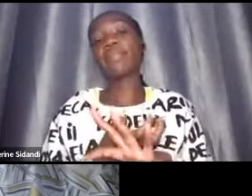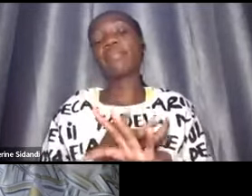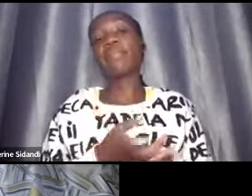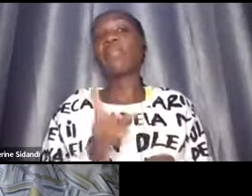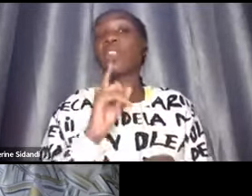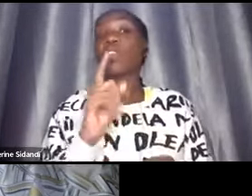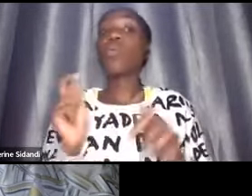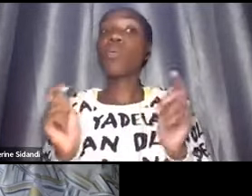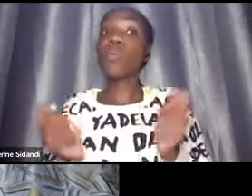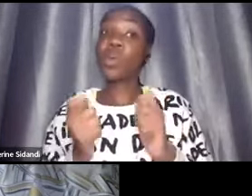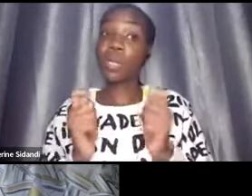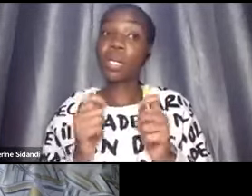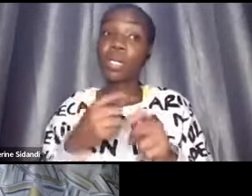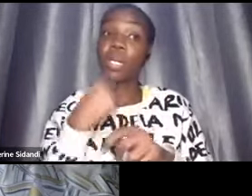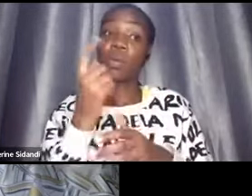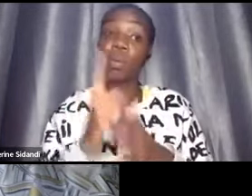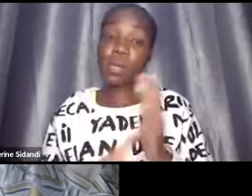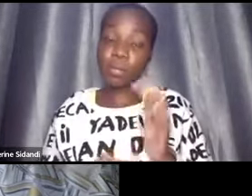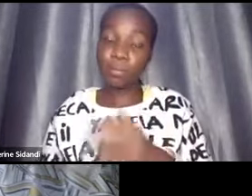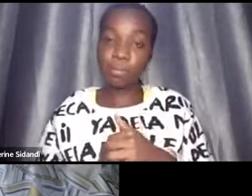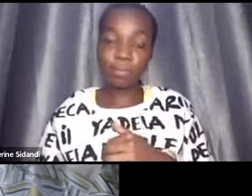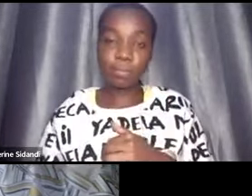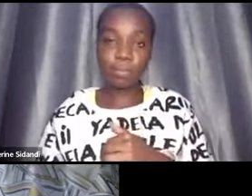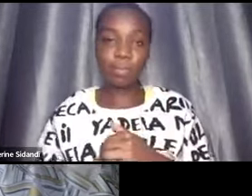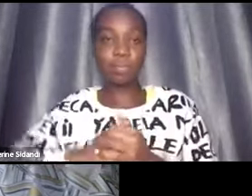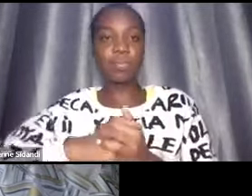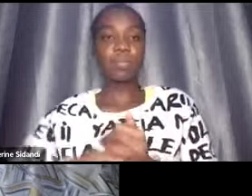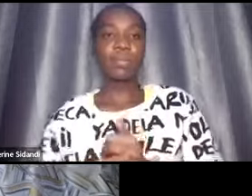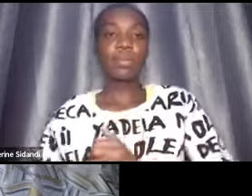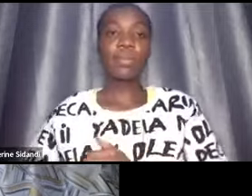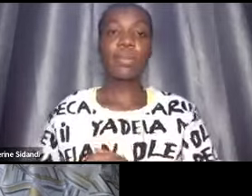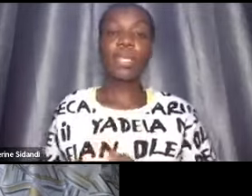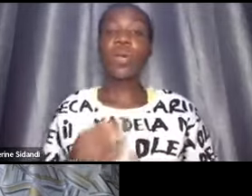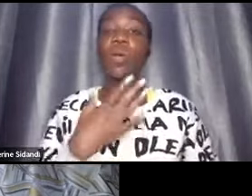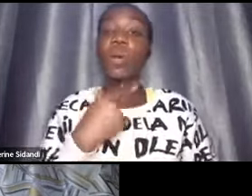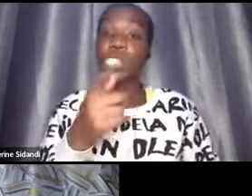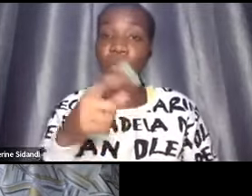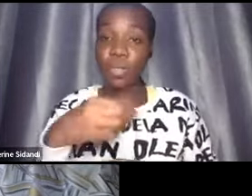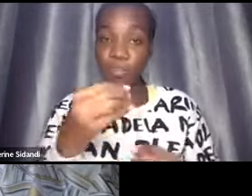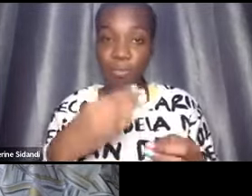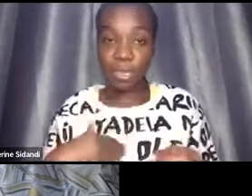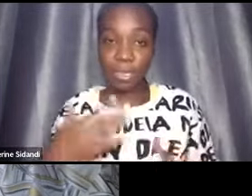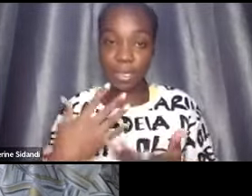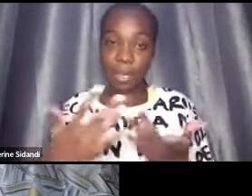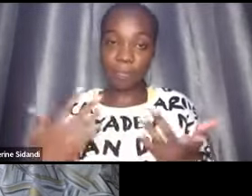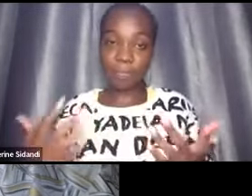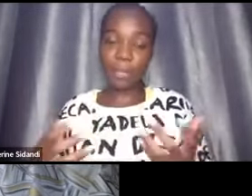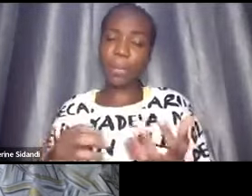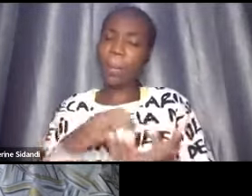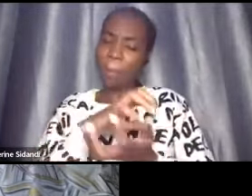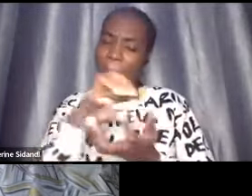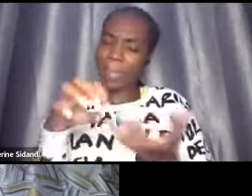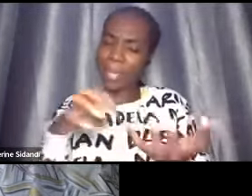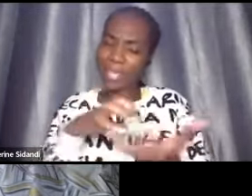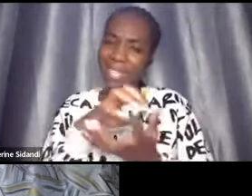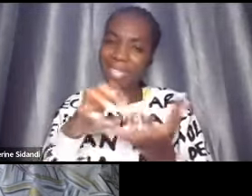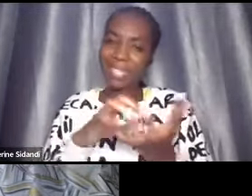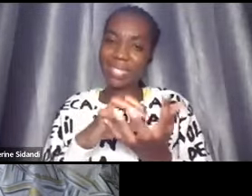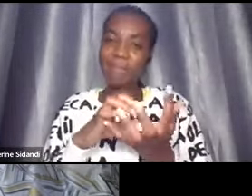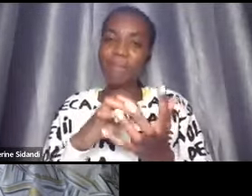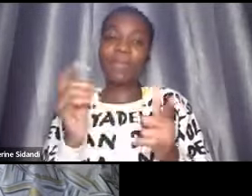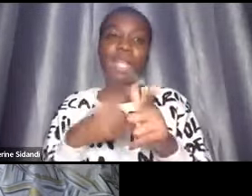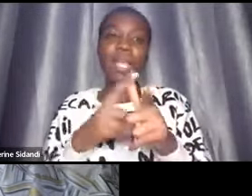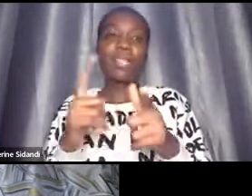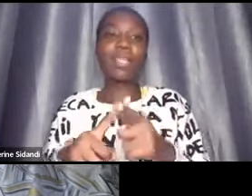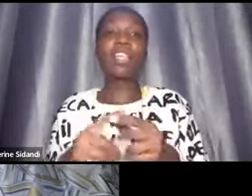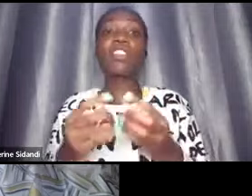told him is, I want you to give me something that will help me mix with the concoction so that I can soften your